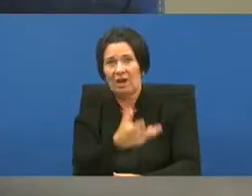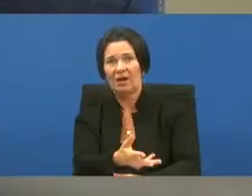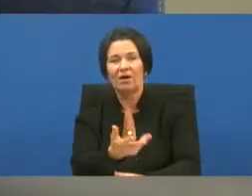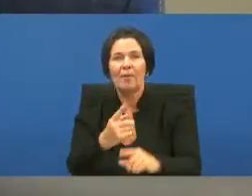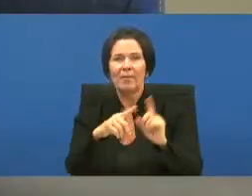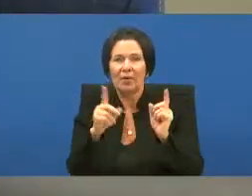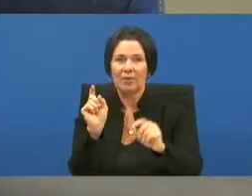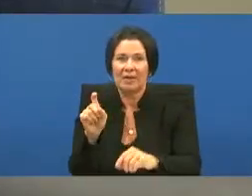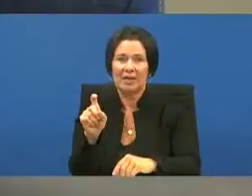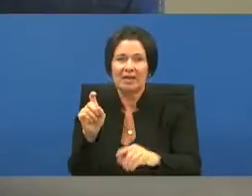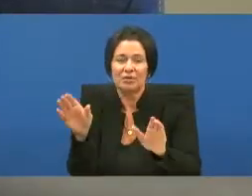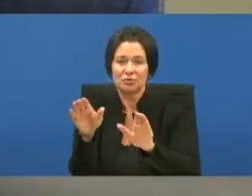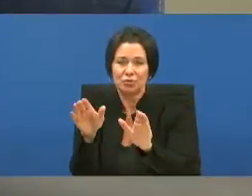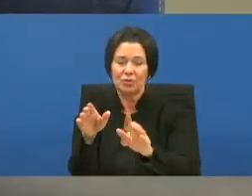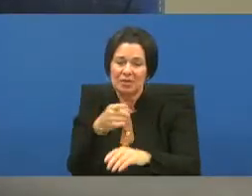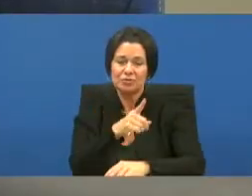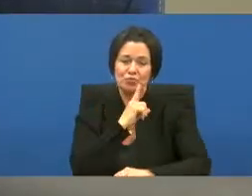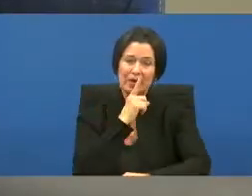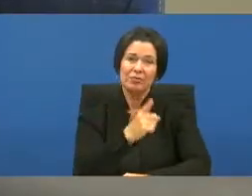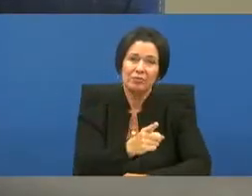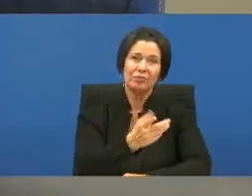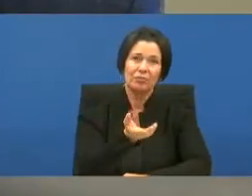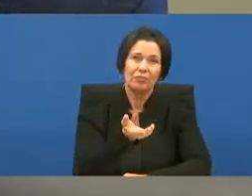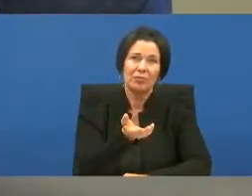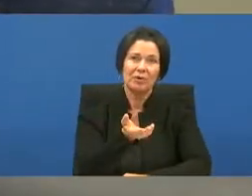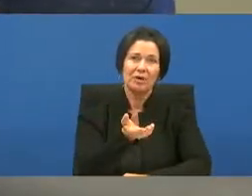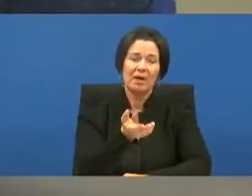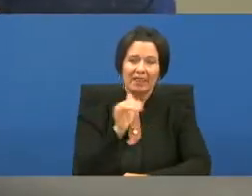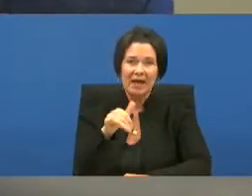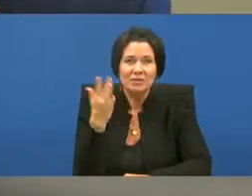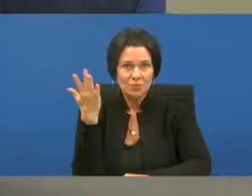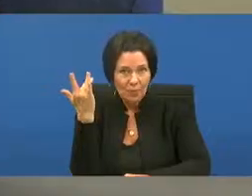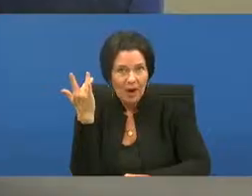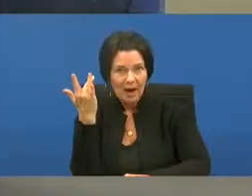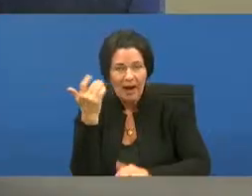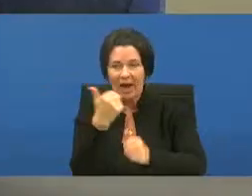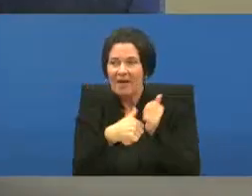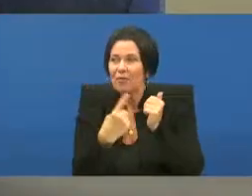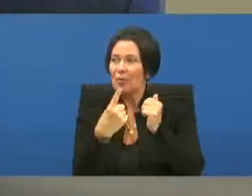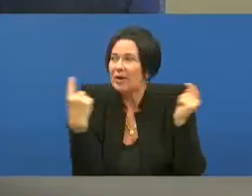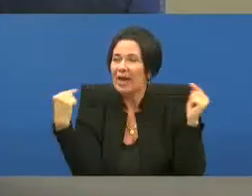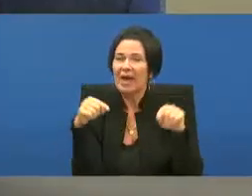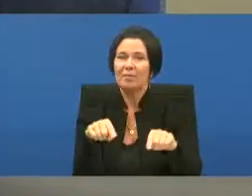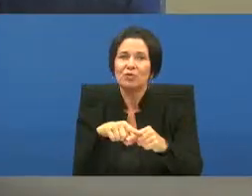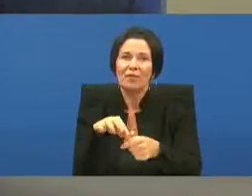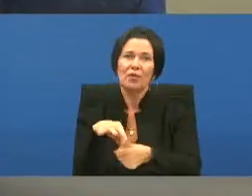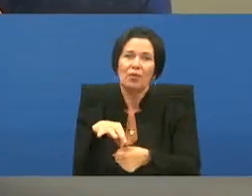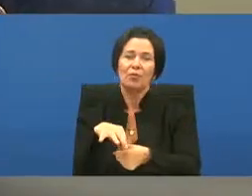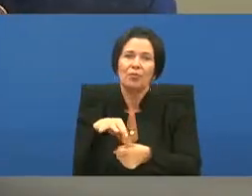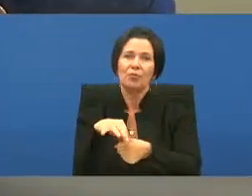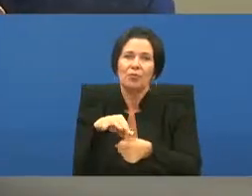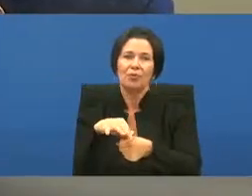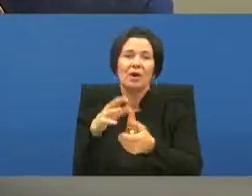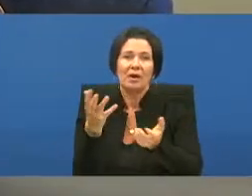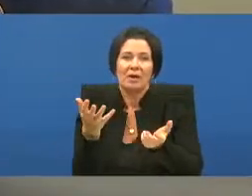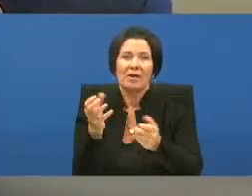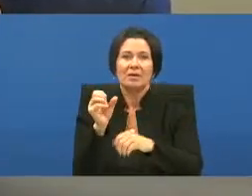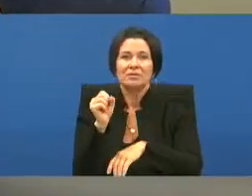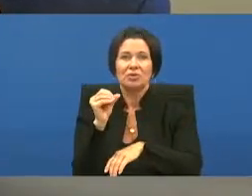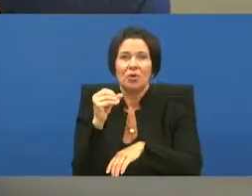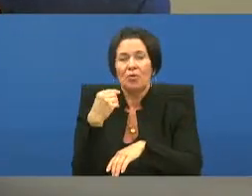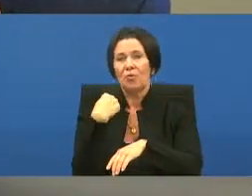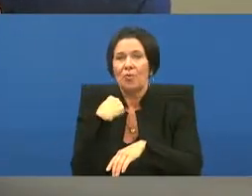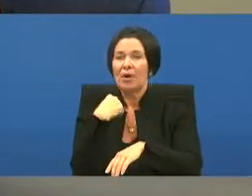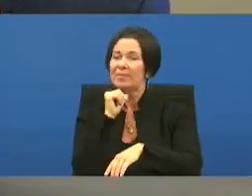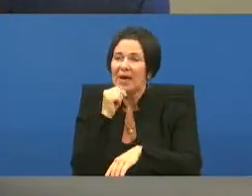people won't have jobs. It's not a threat, it's a real deal. That's why everybody up here unanimously voted for it. So I'm not saying that the River